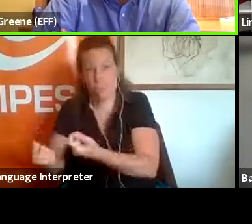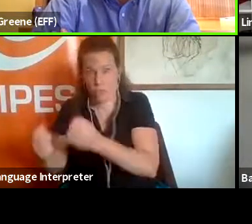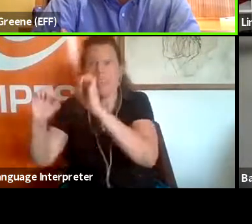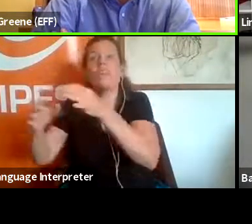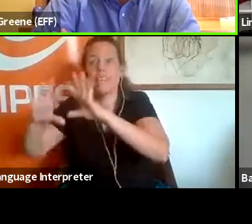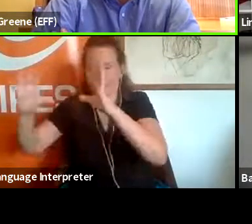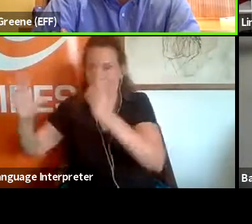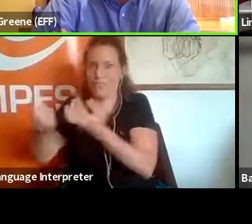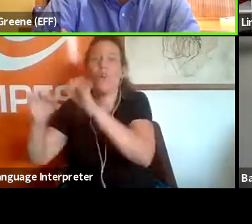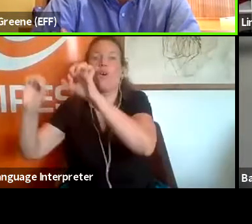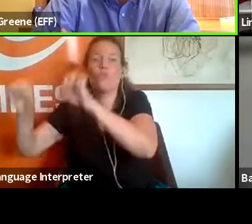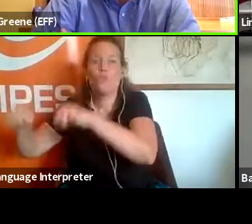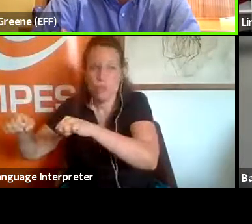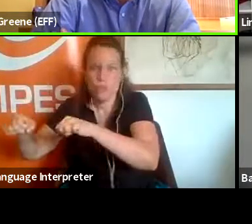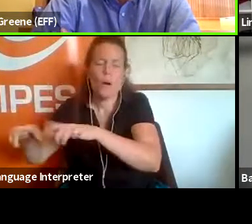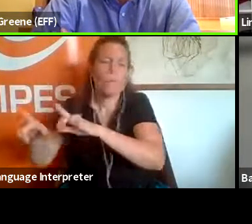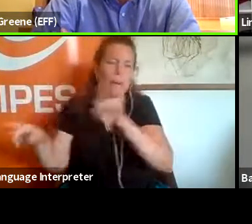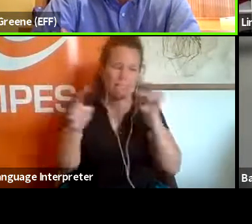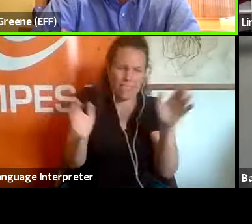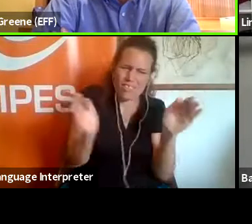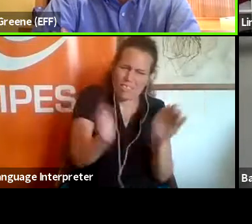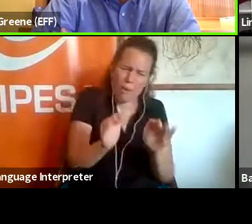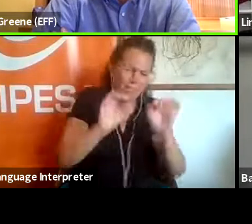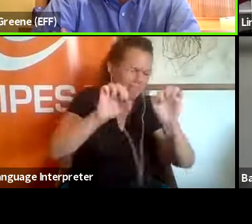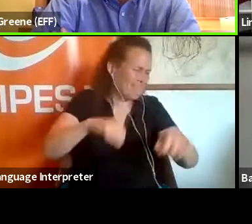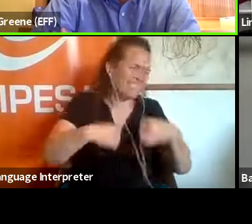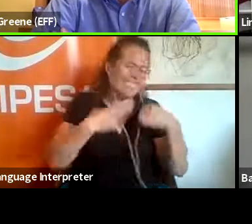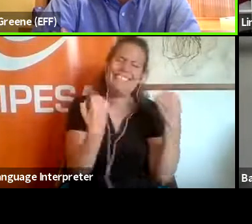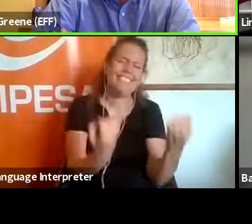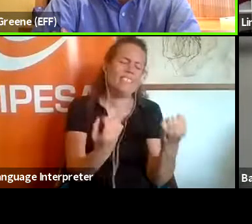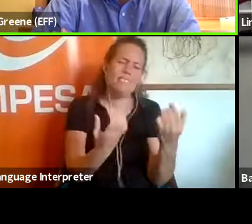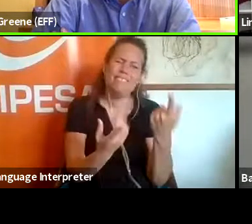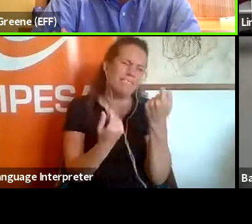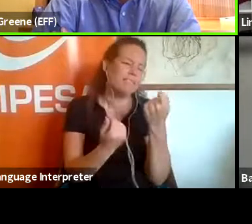how do we set out principles that